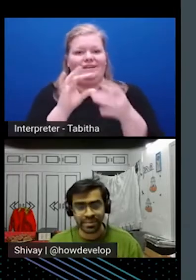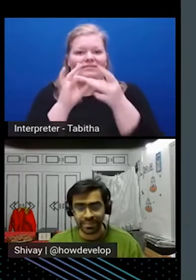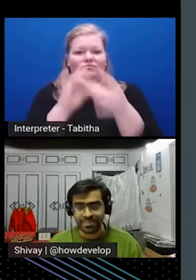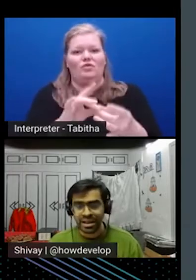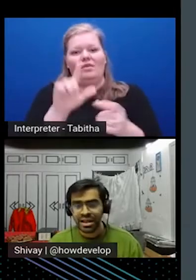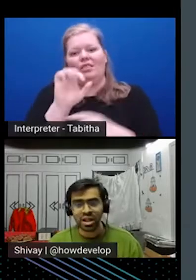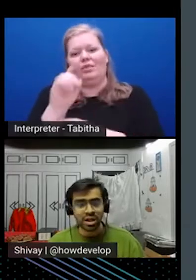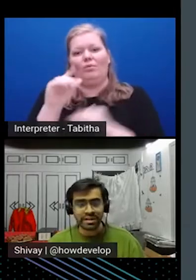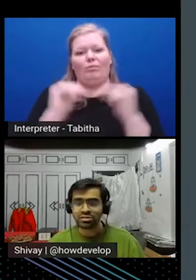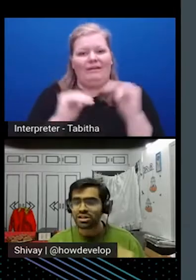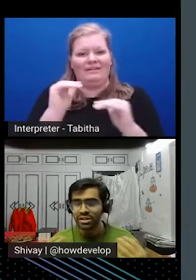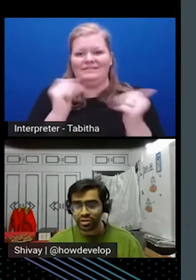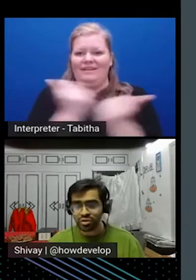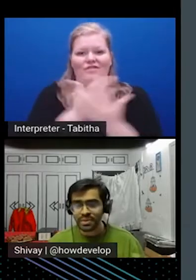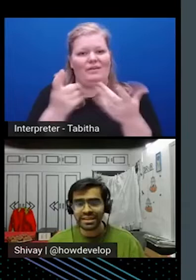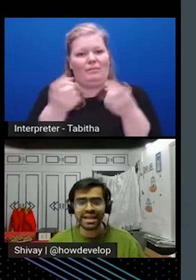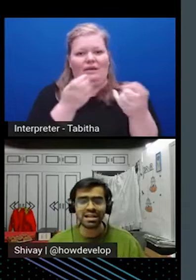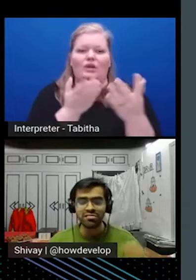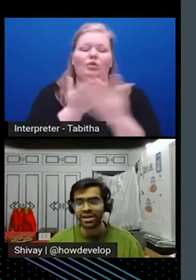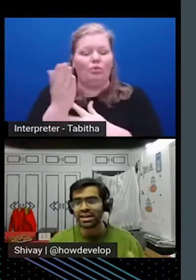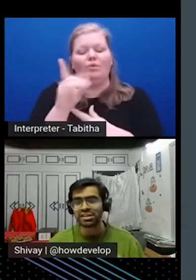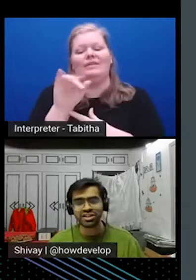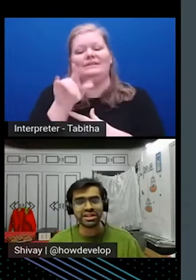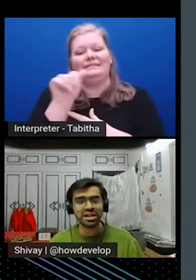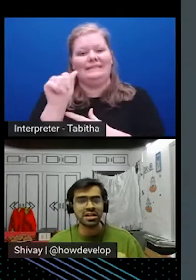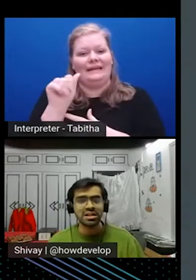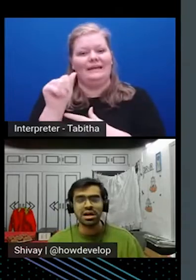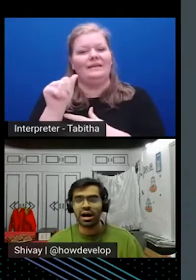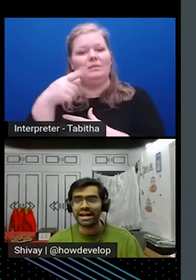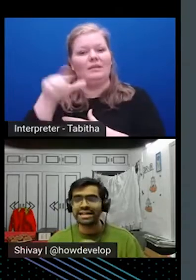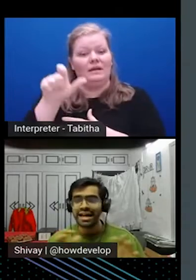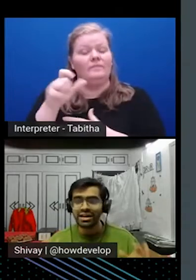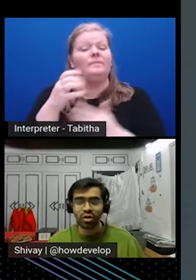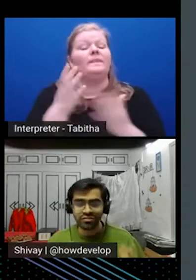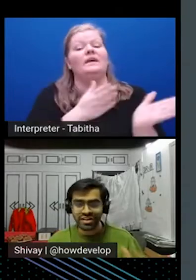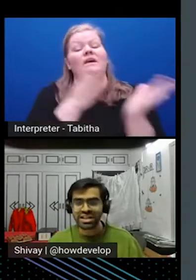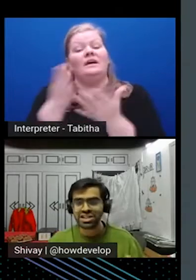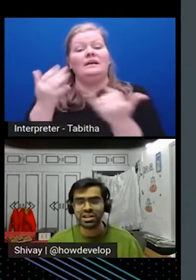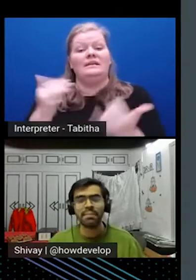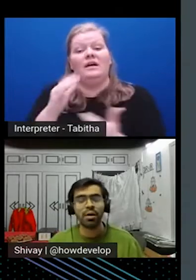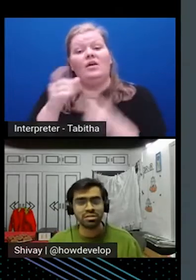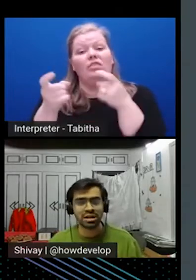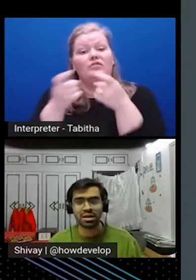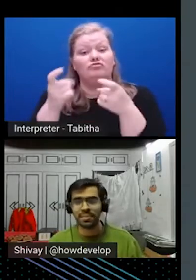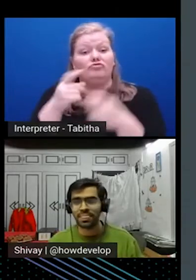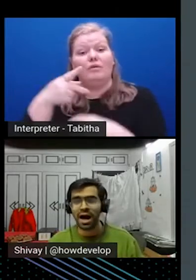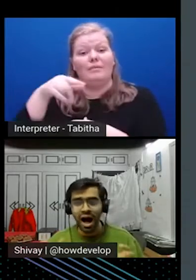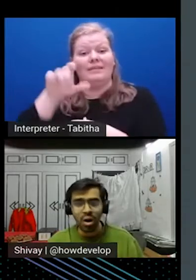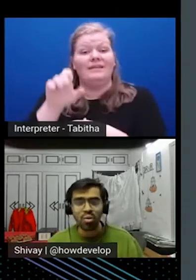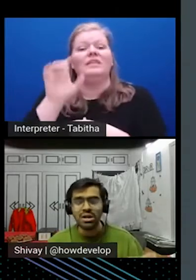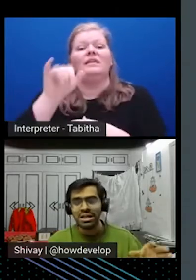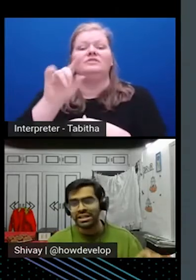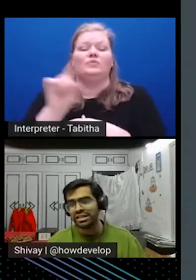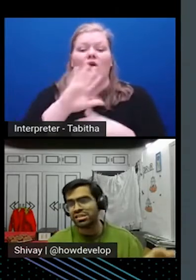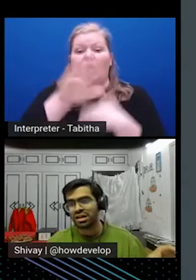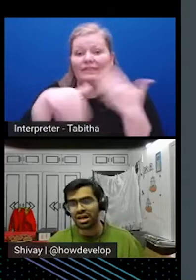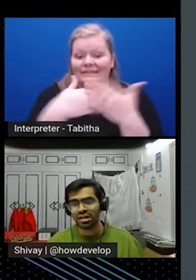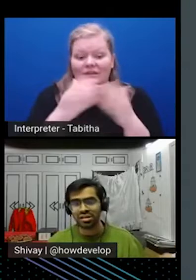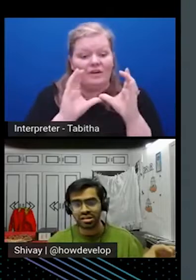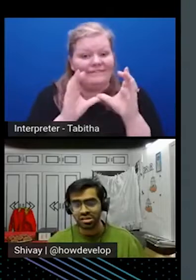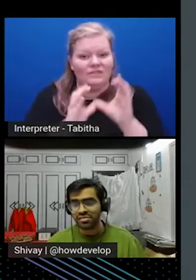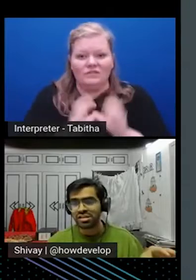of the data plane. Now, coming to the control plane, that's where essentially the entire configuration about how